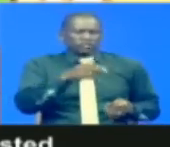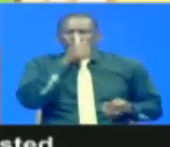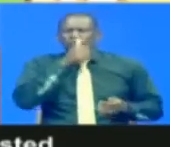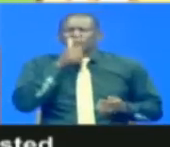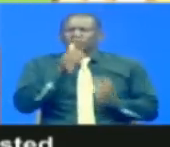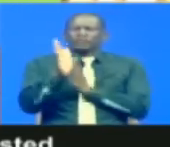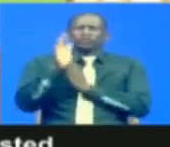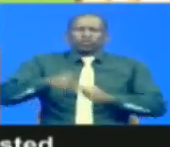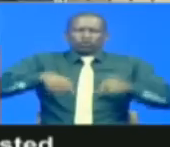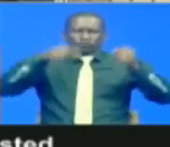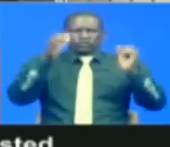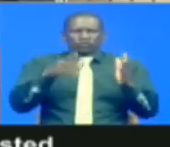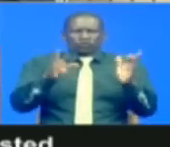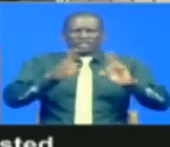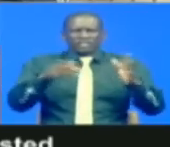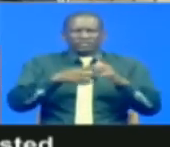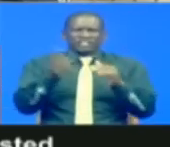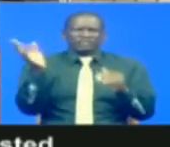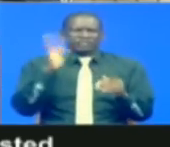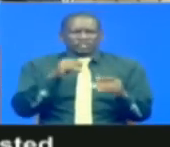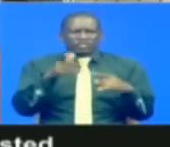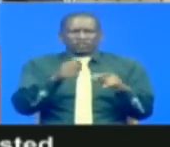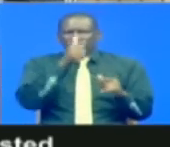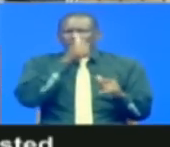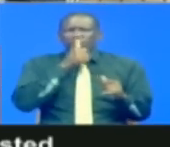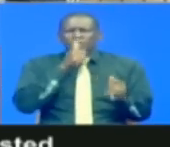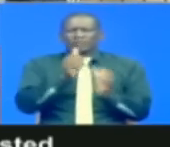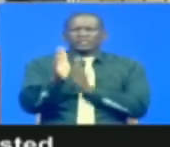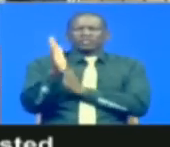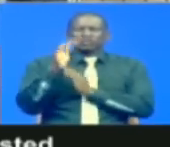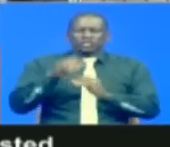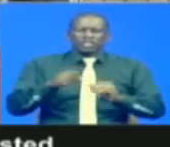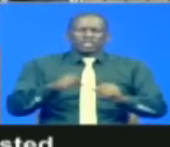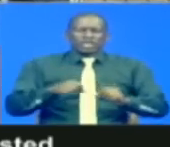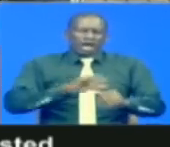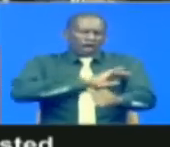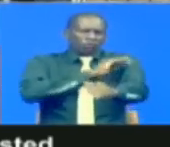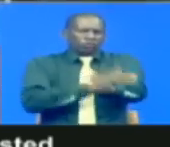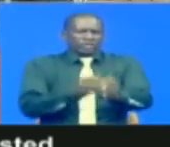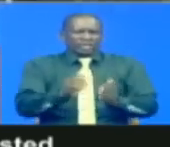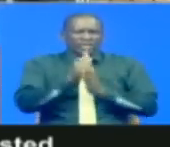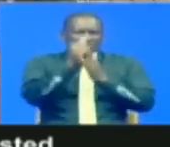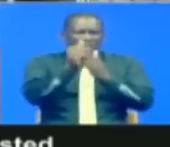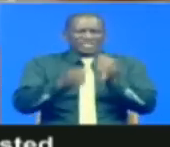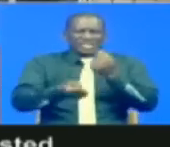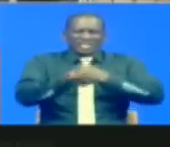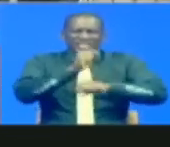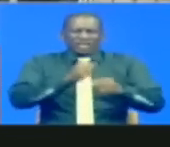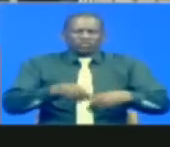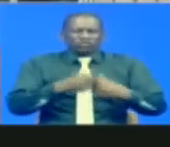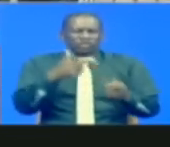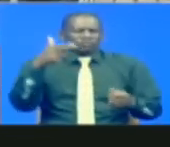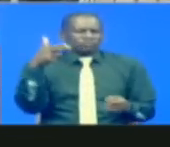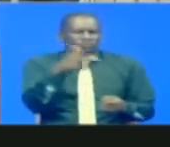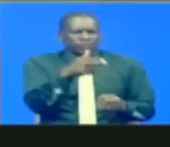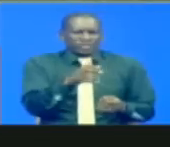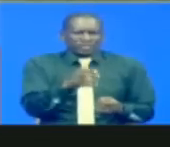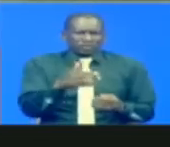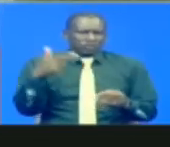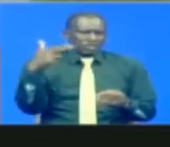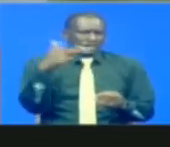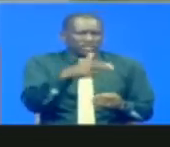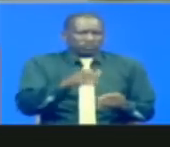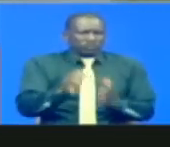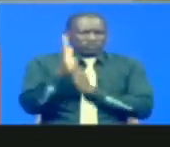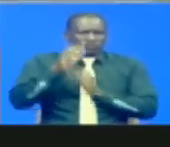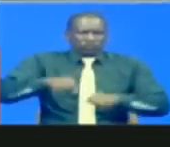has already begun. According to the Private Security Authority leadership, the move to arm guards is in line with the state's directive